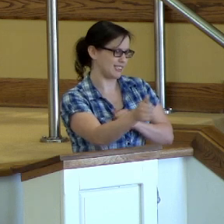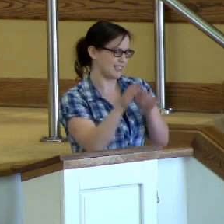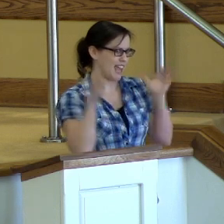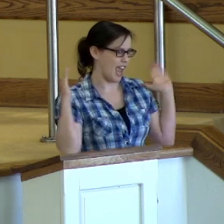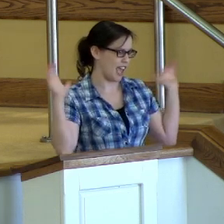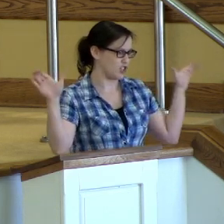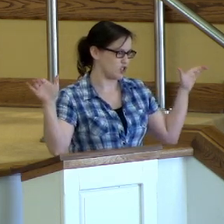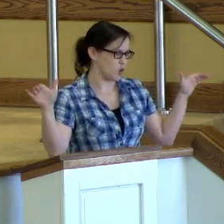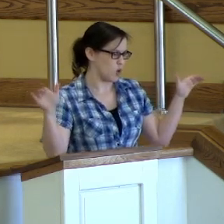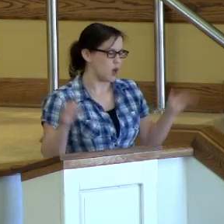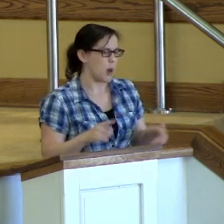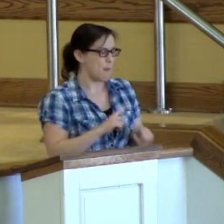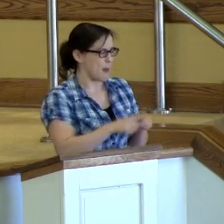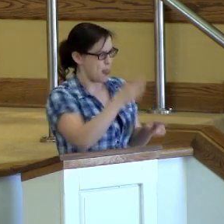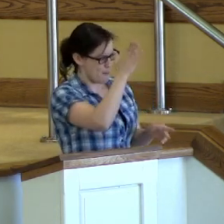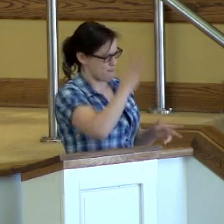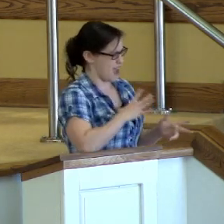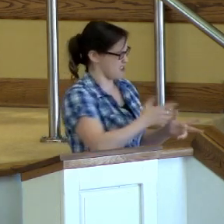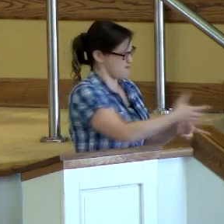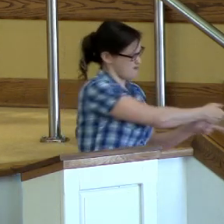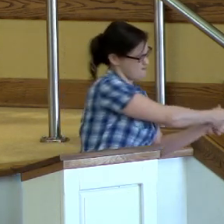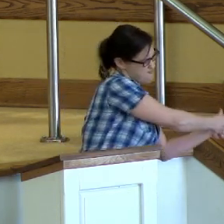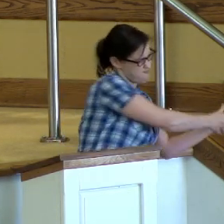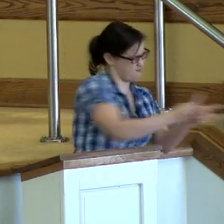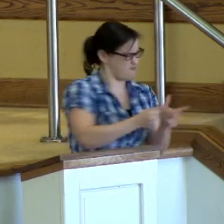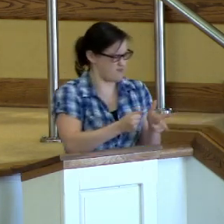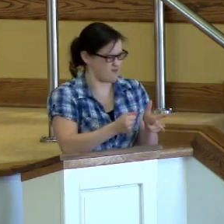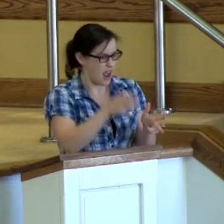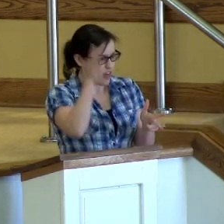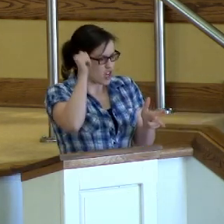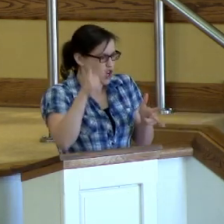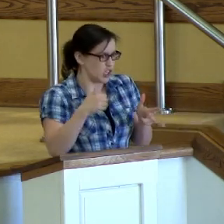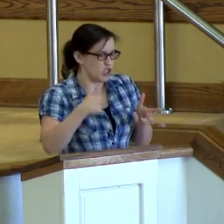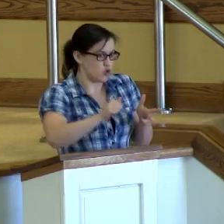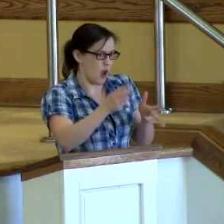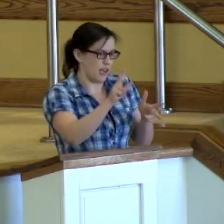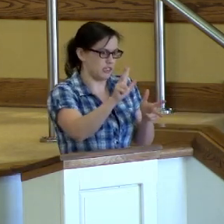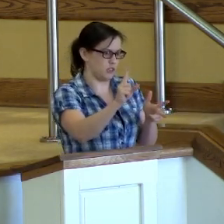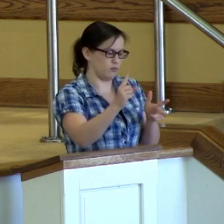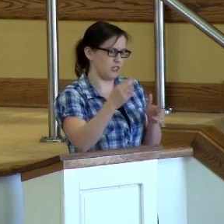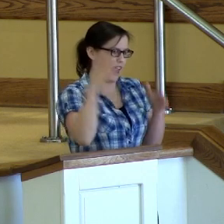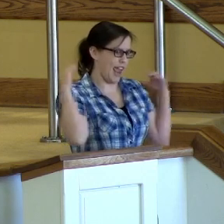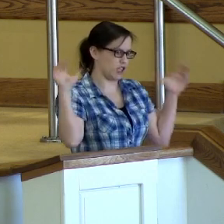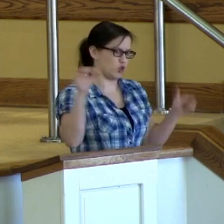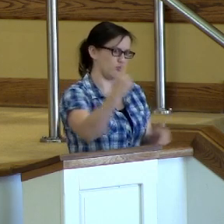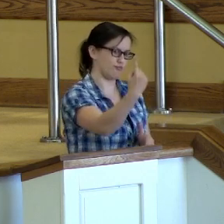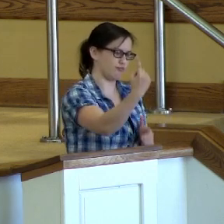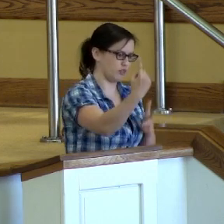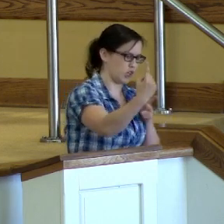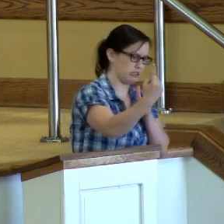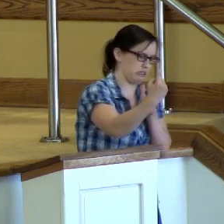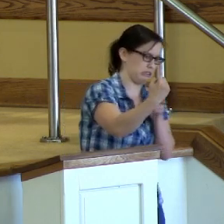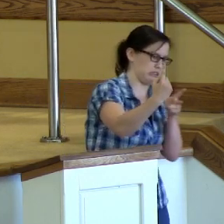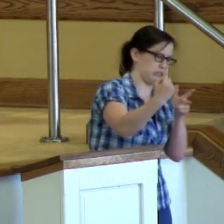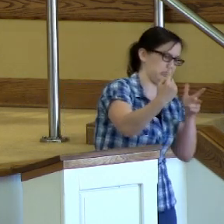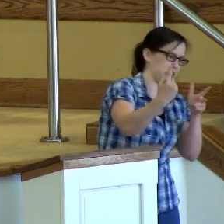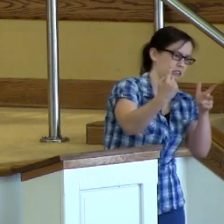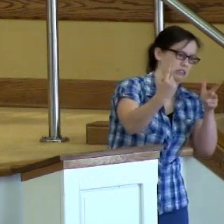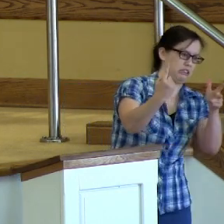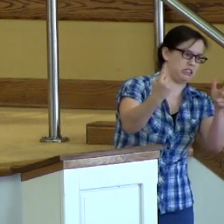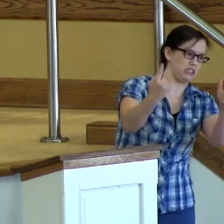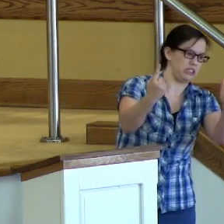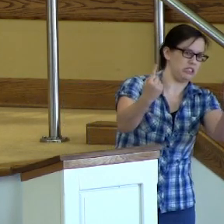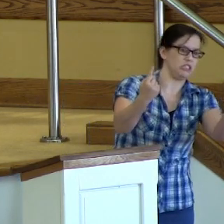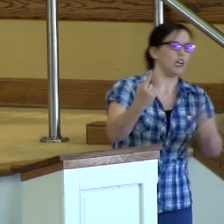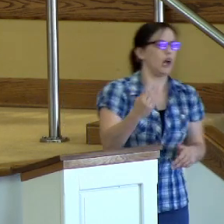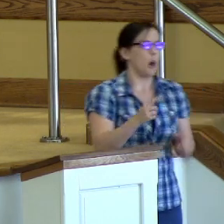herself onto the wall and crushed Balaam's foot against the wall. And he smote her again. Man, he's